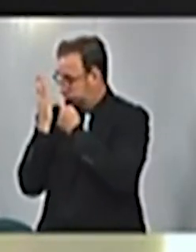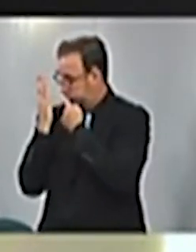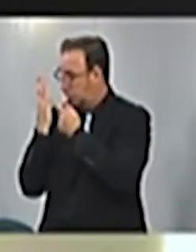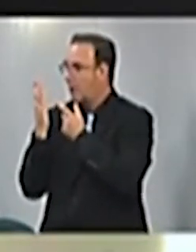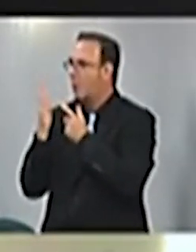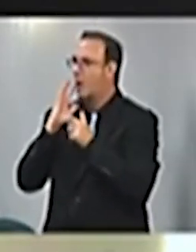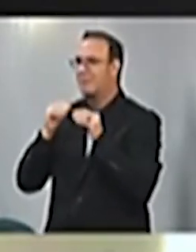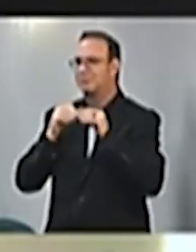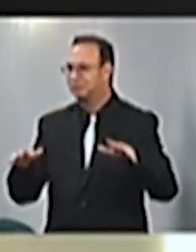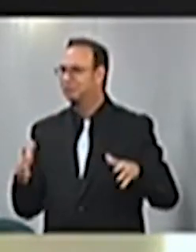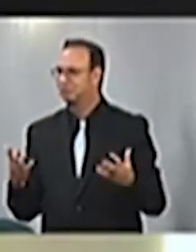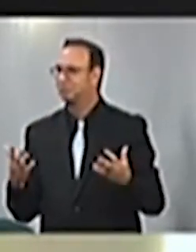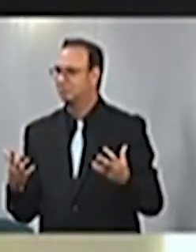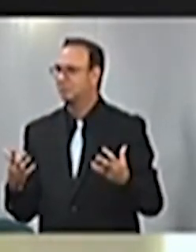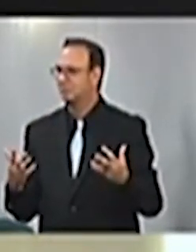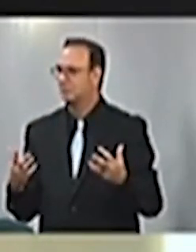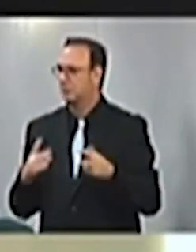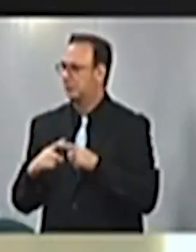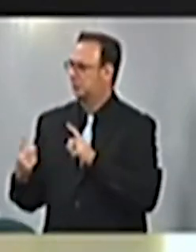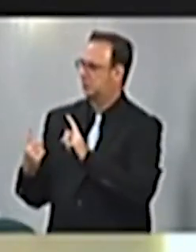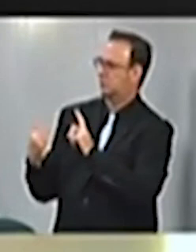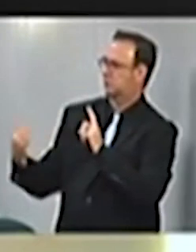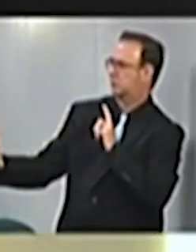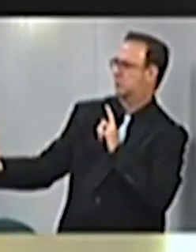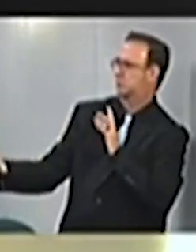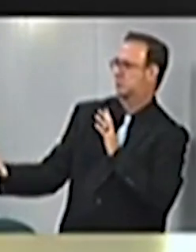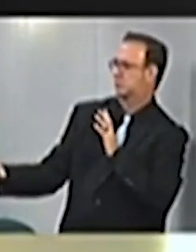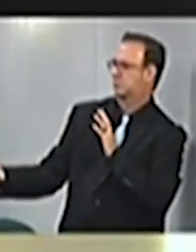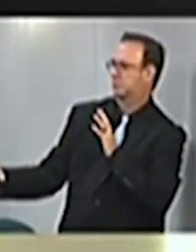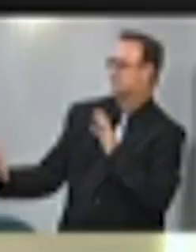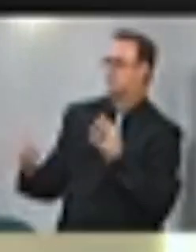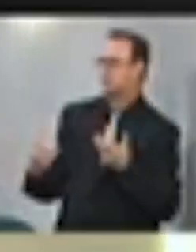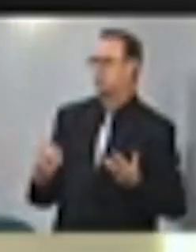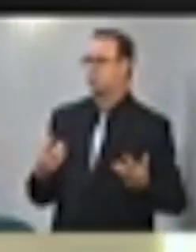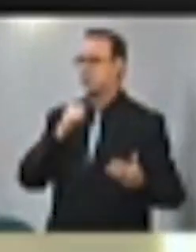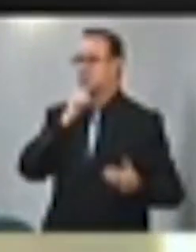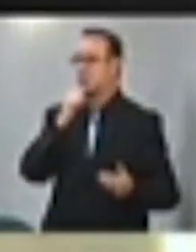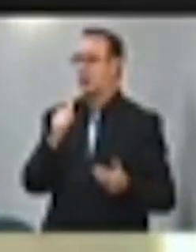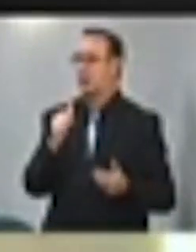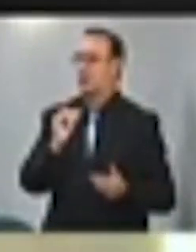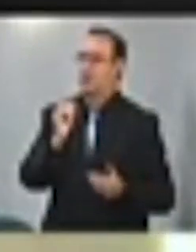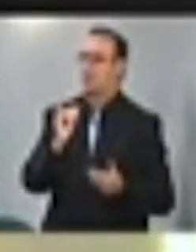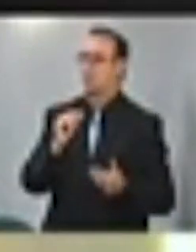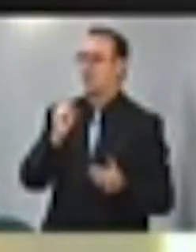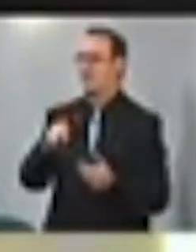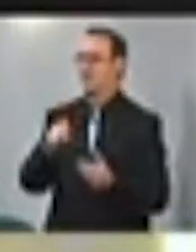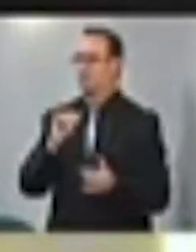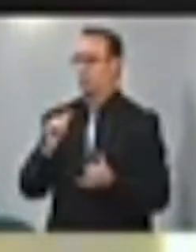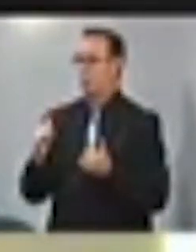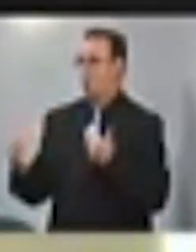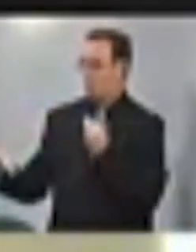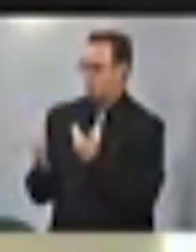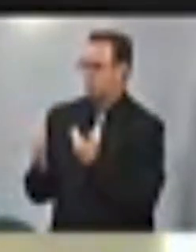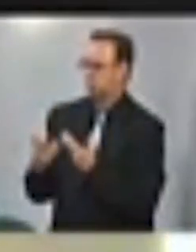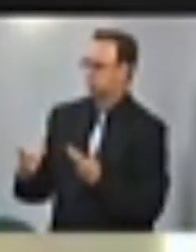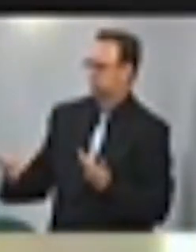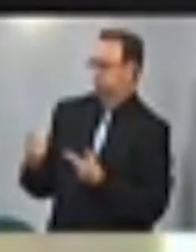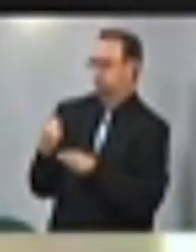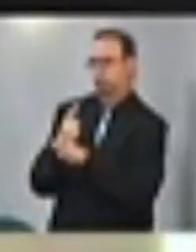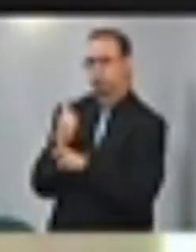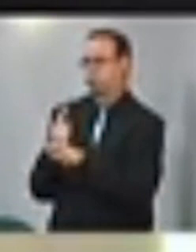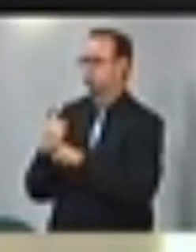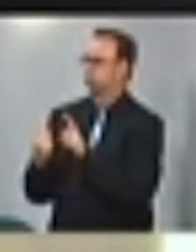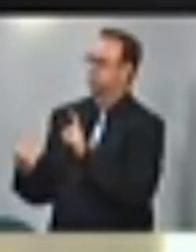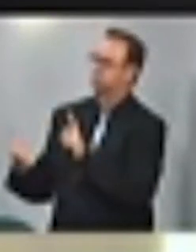whereas COVID is a bit like Wi-Fi. You know, you get near somebody, you feel their Wi-Fi or Bluetooth. But I think PCR, you know,